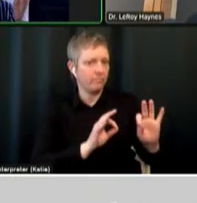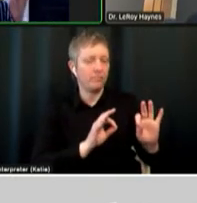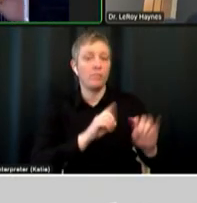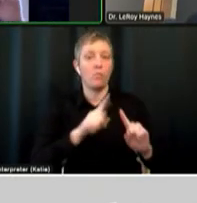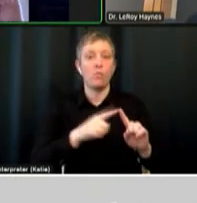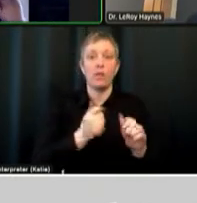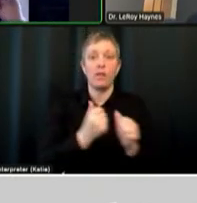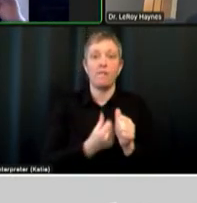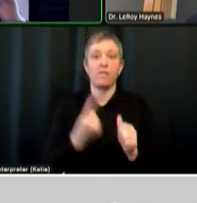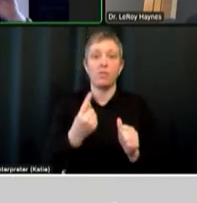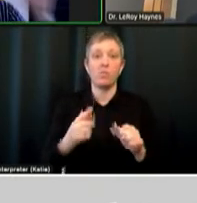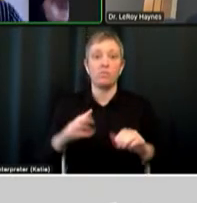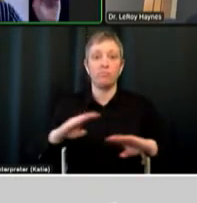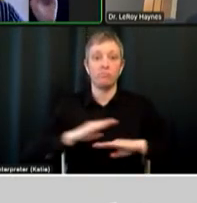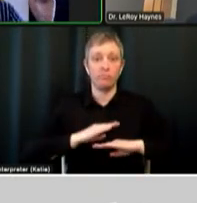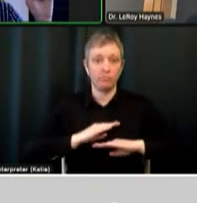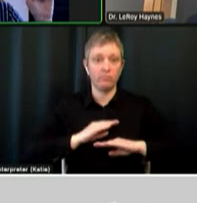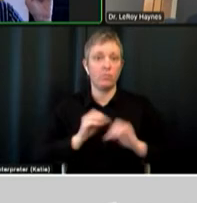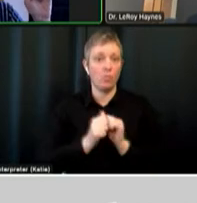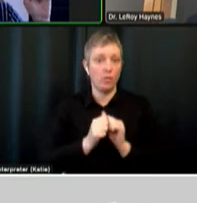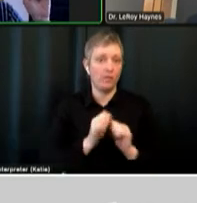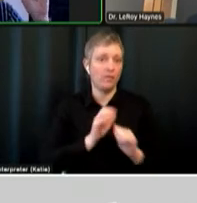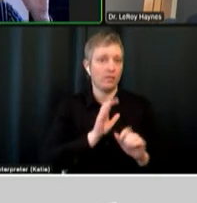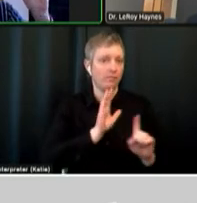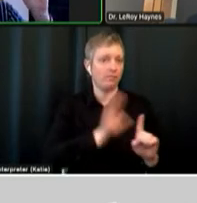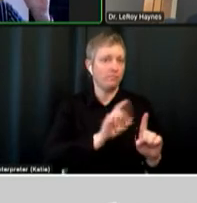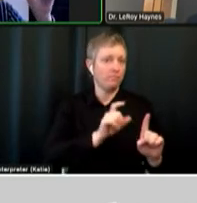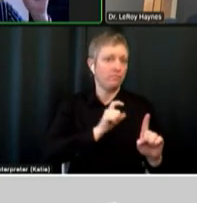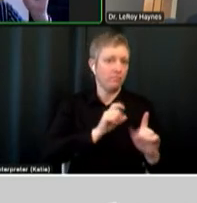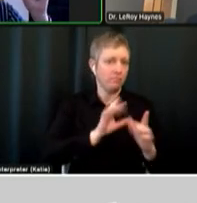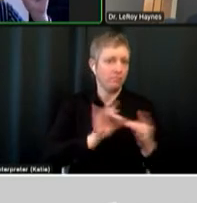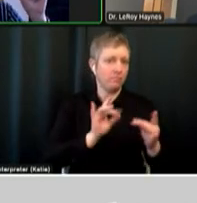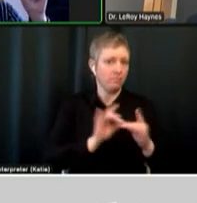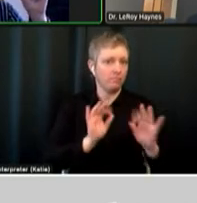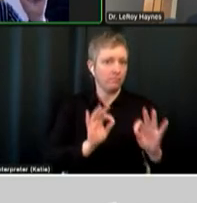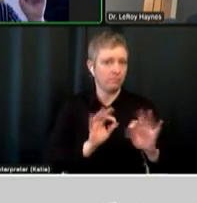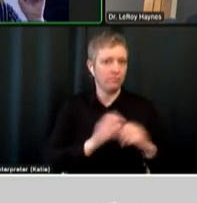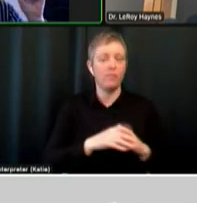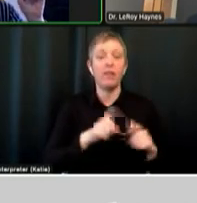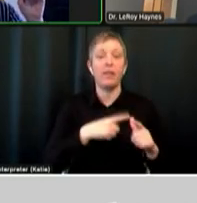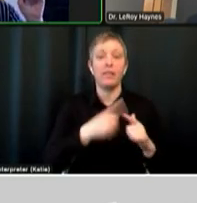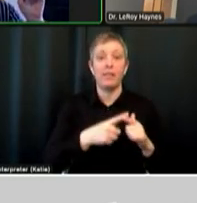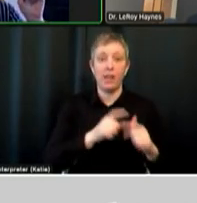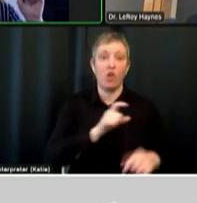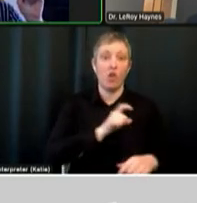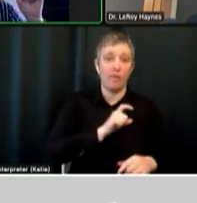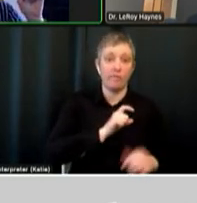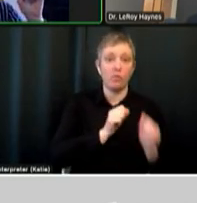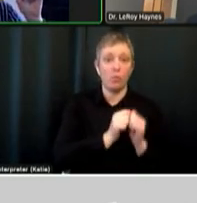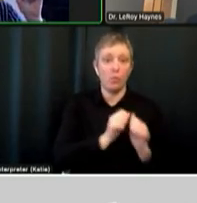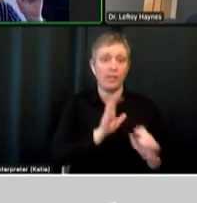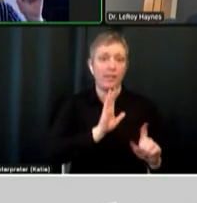satisfaction, then the officer, the involved officer with their union representative and the internal affairs